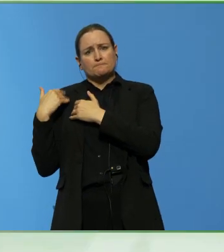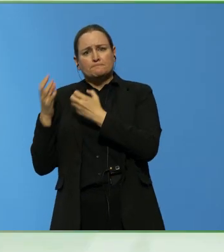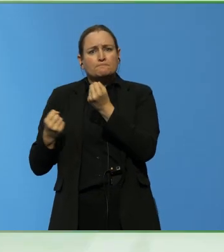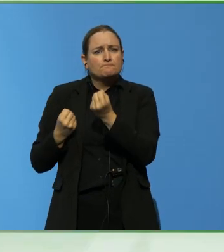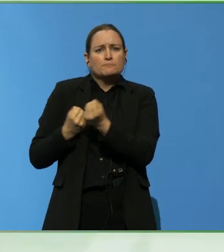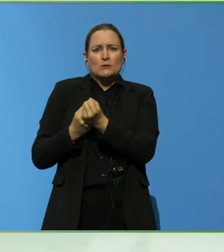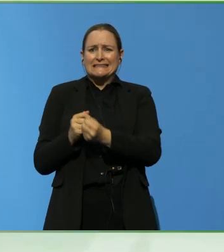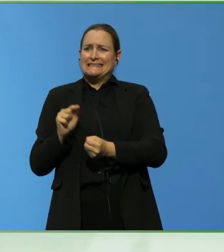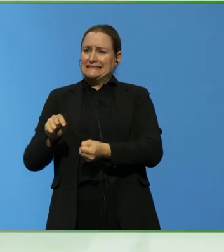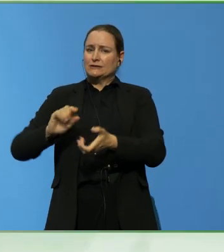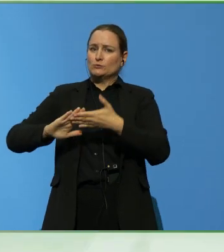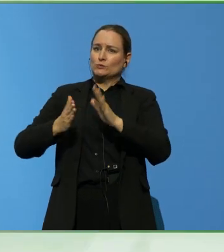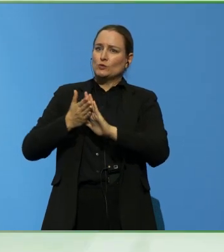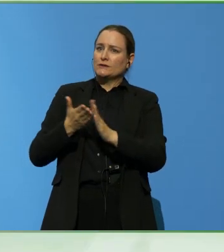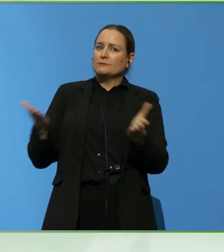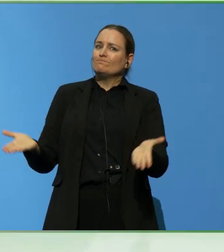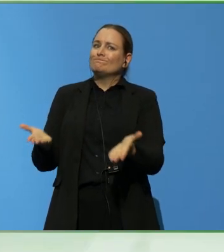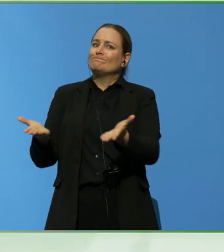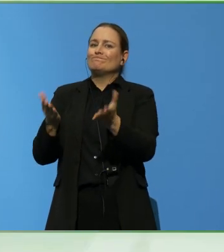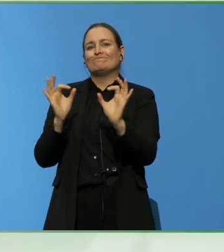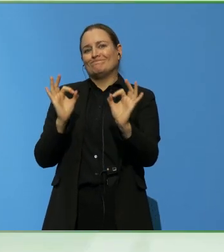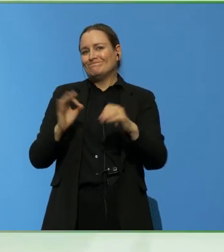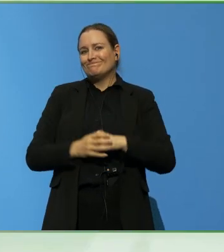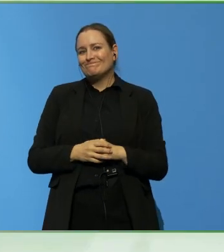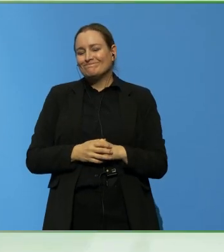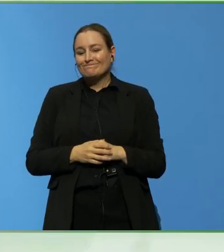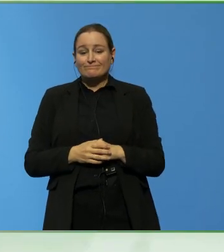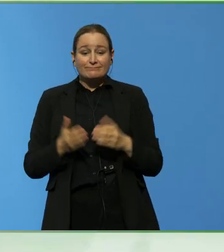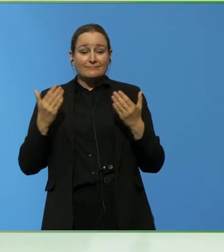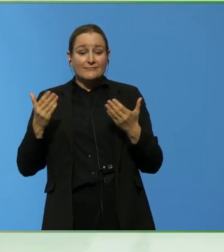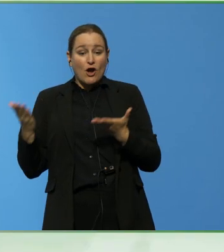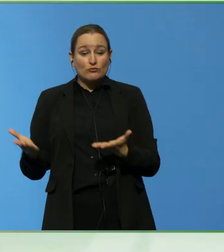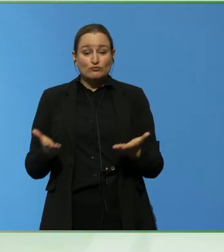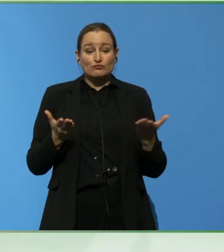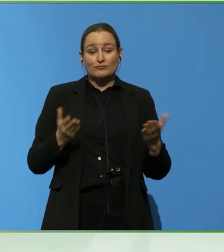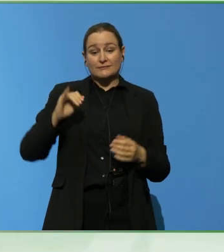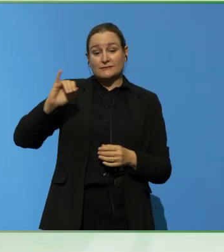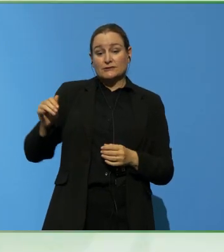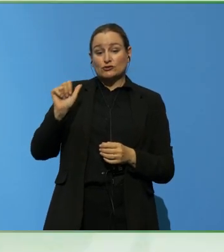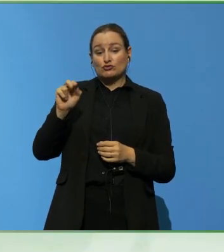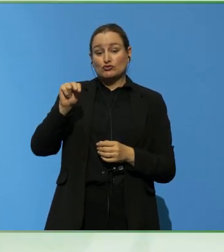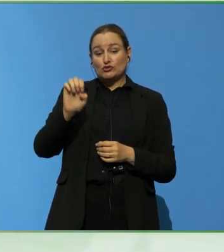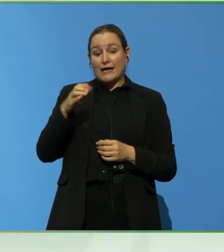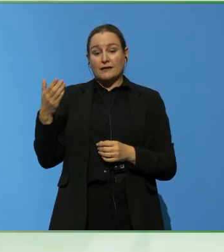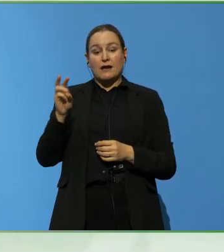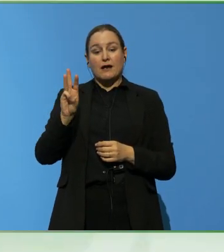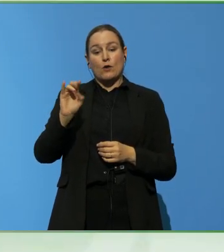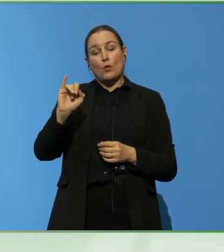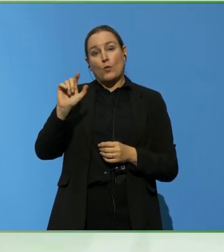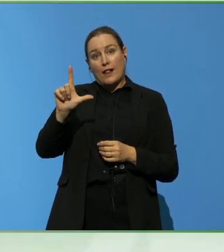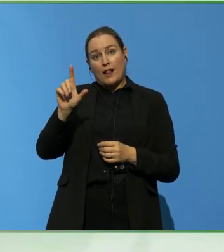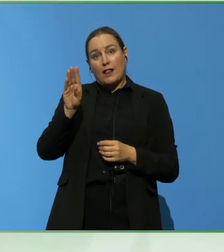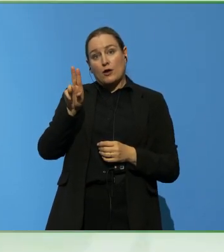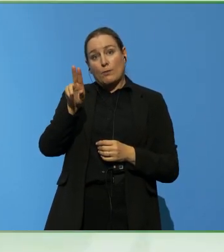community also. Next, we will have Jane Wilbur. Dr. Jane Wilbur is an assistant professor at the